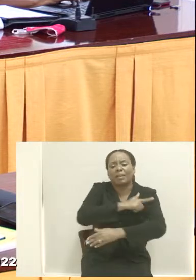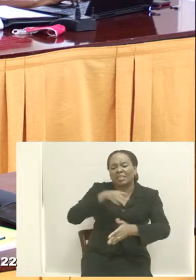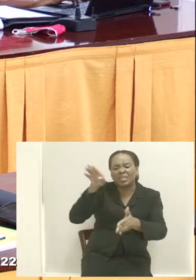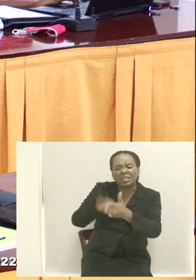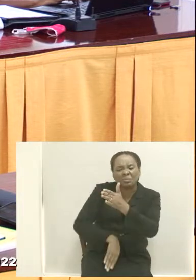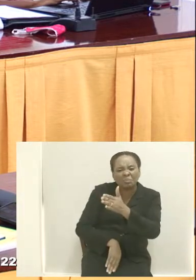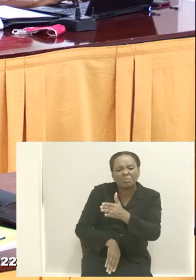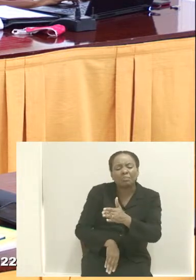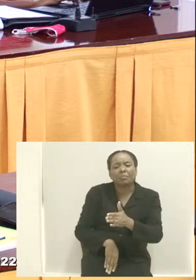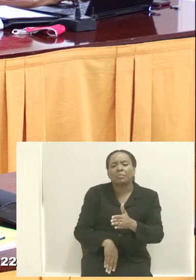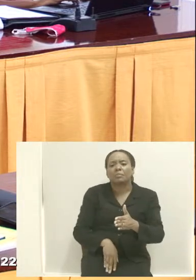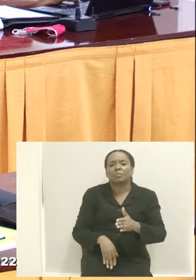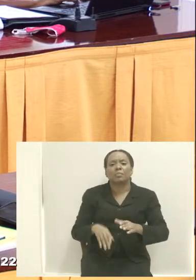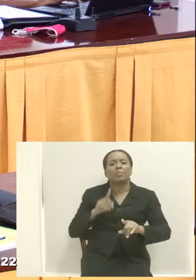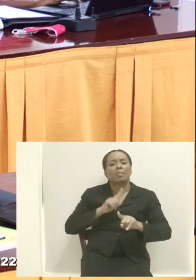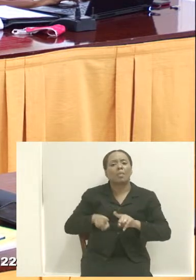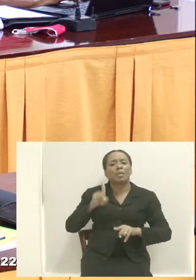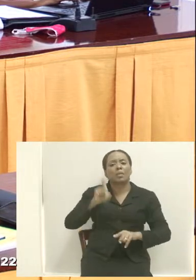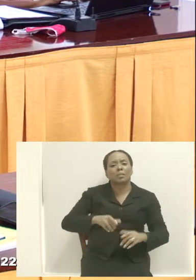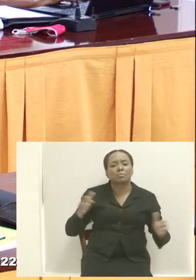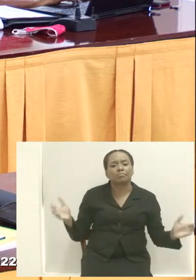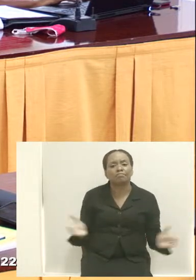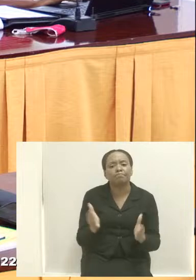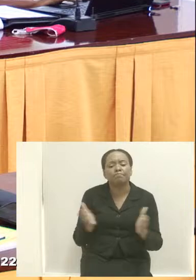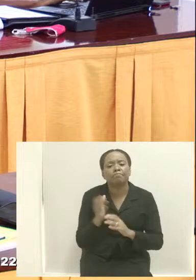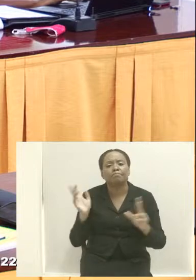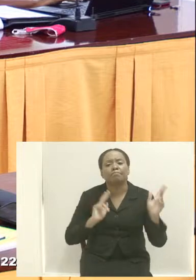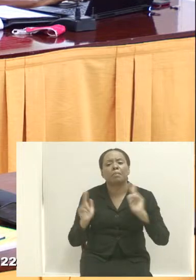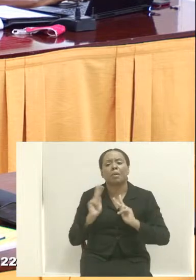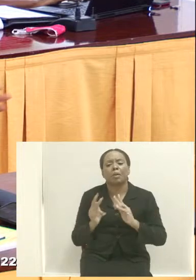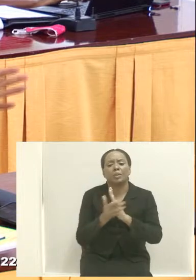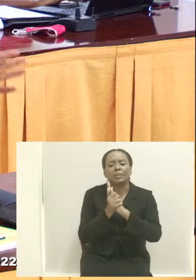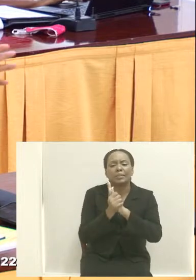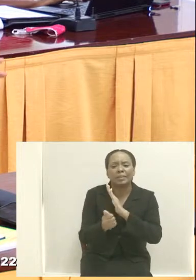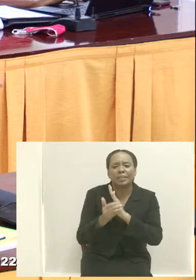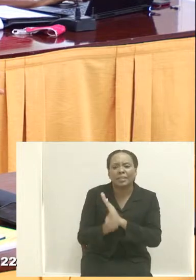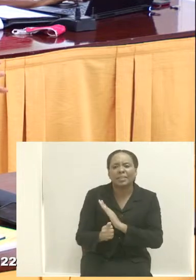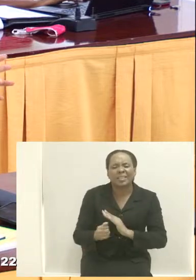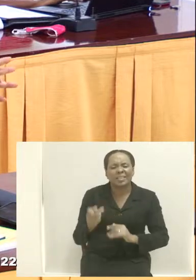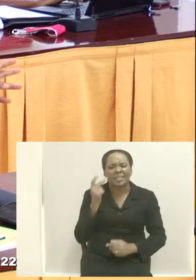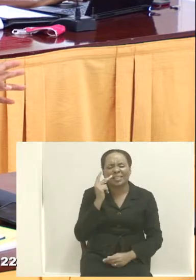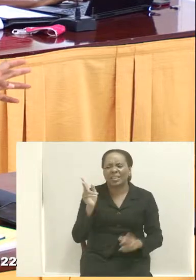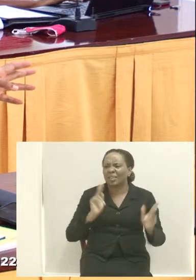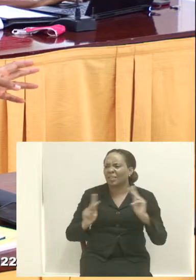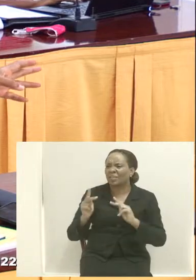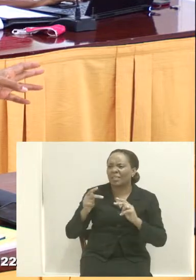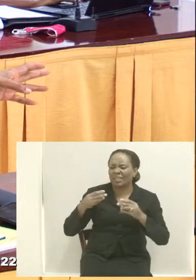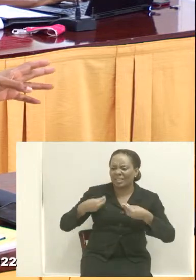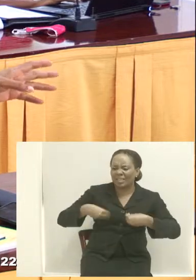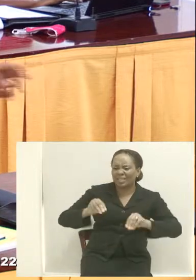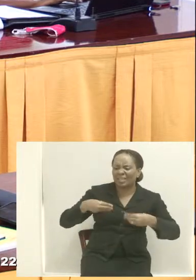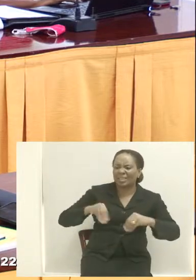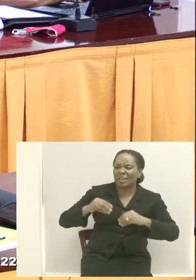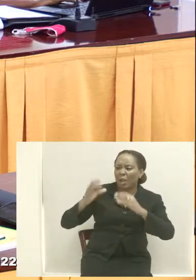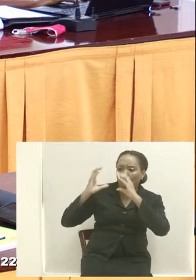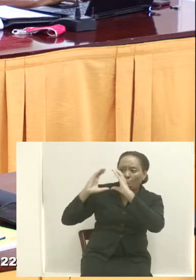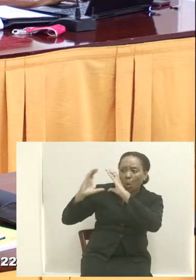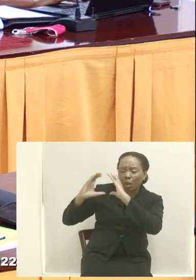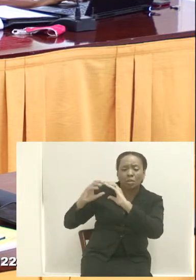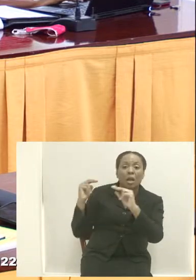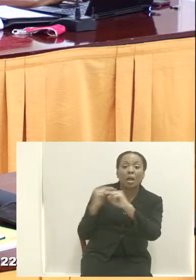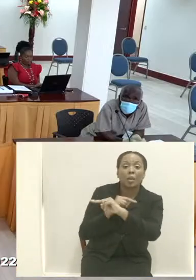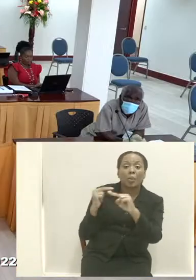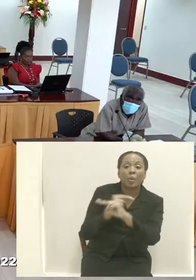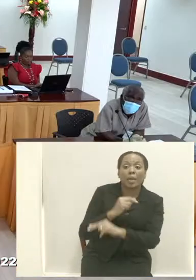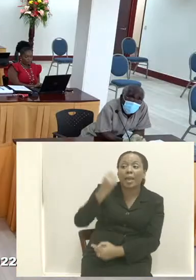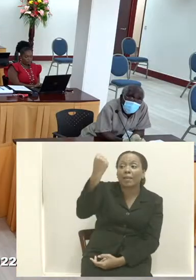entrepreneurial talent. Those youngsters who we see selling coconuts every Saturday and Sunday along the highway, ma'am, are entrepreneurs. Don't get it wrong. It